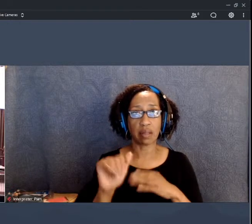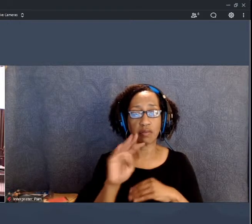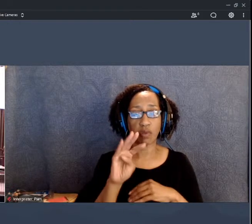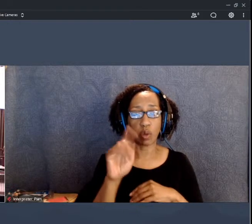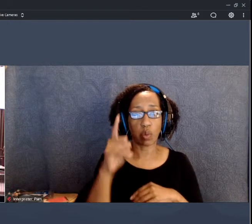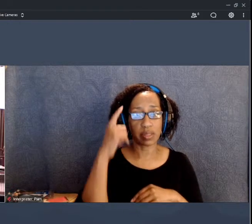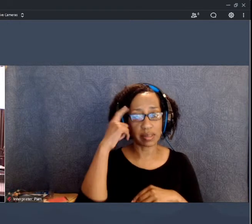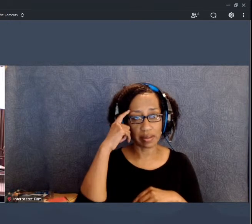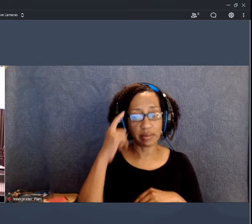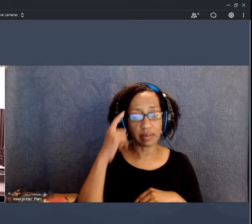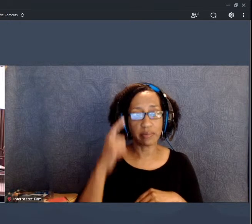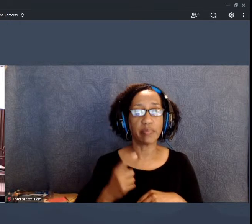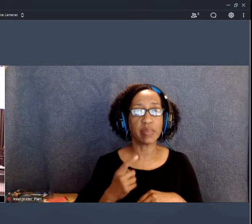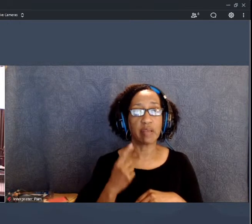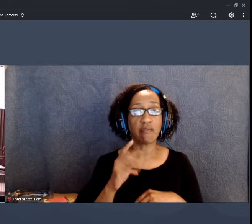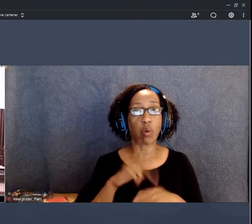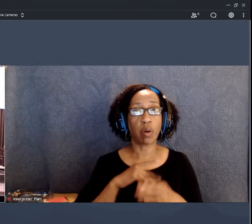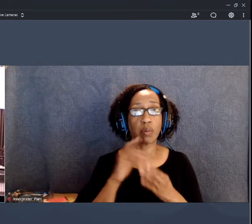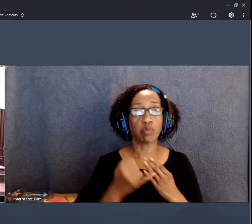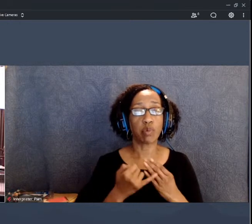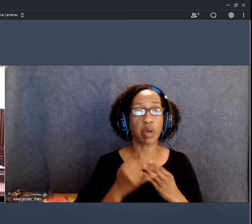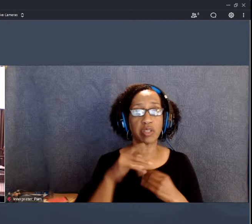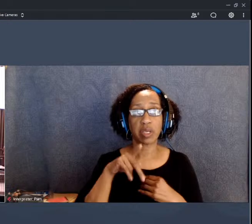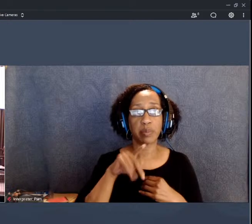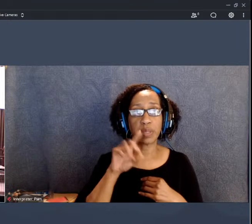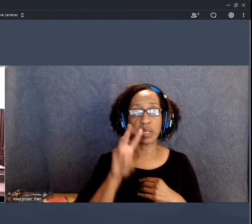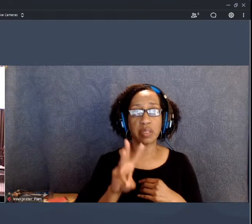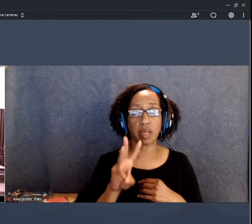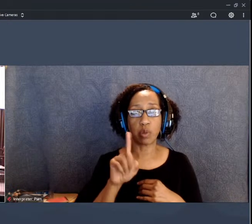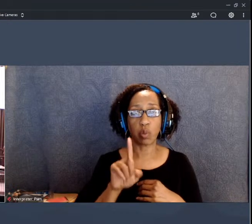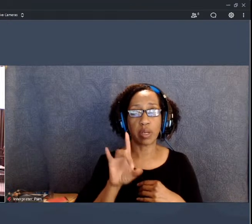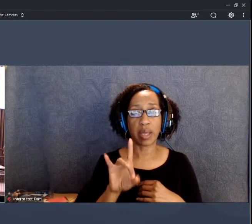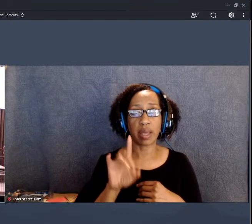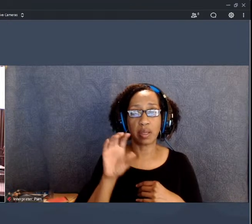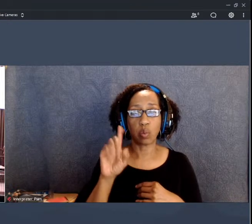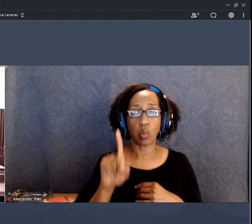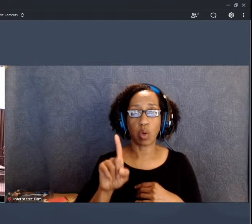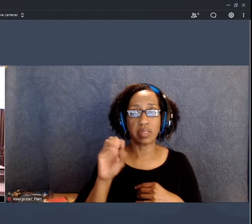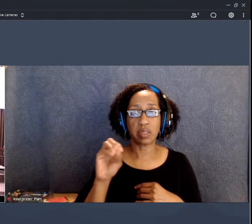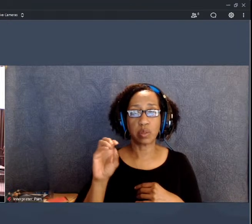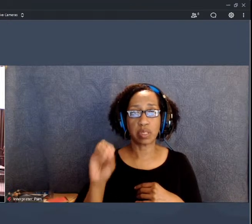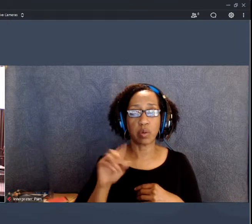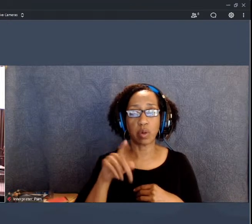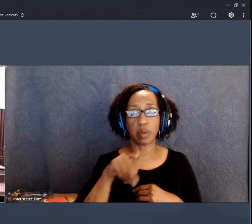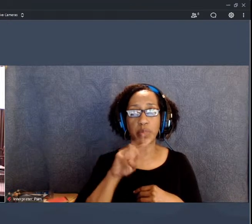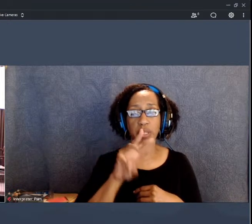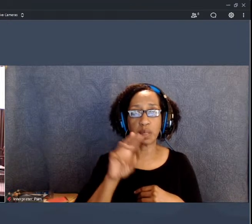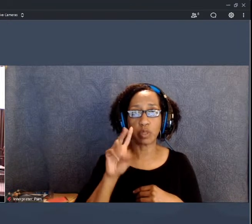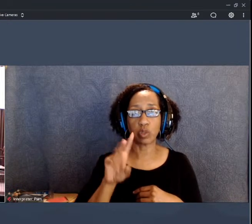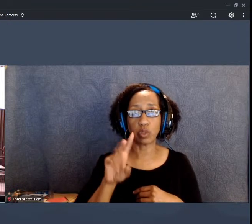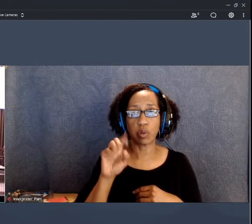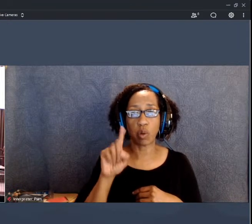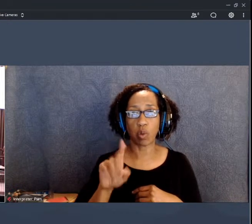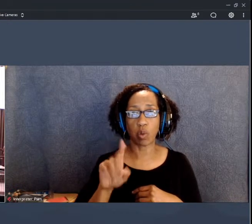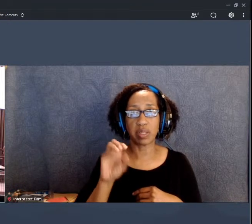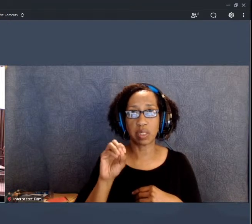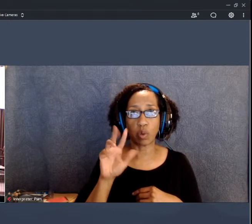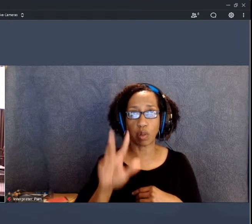$271,019.41 for project number PW 18100, PW